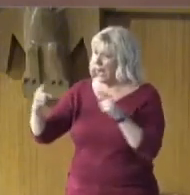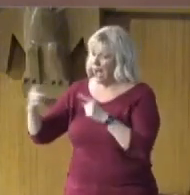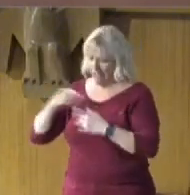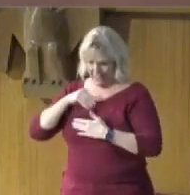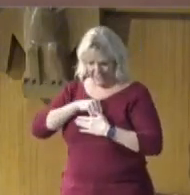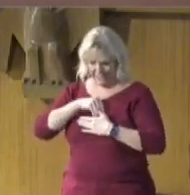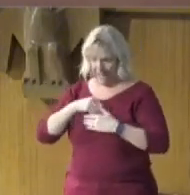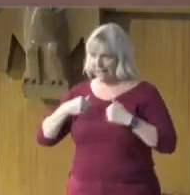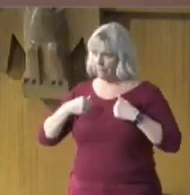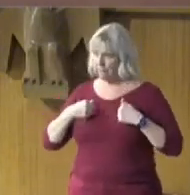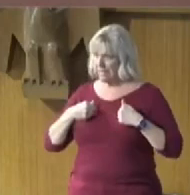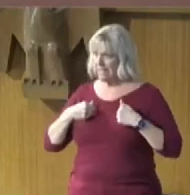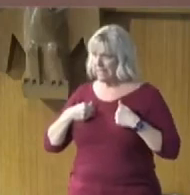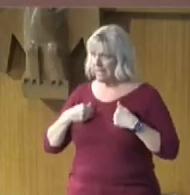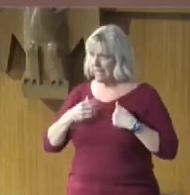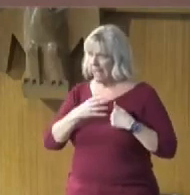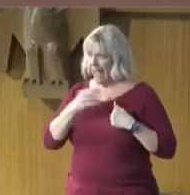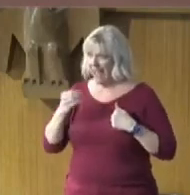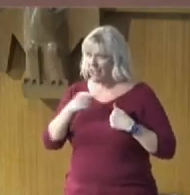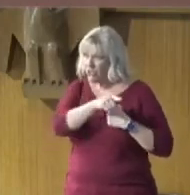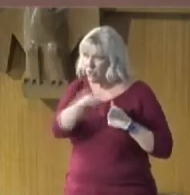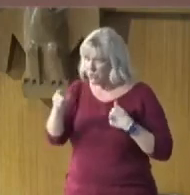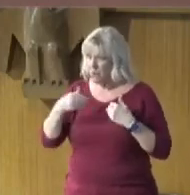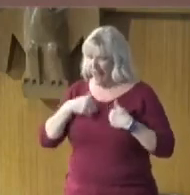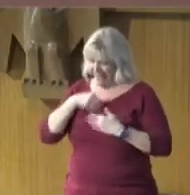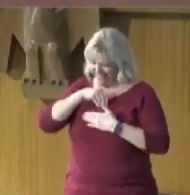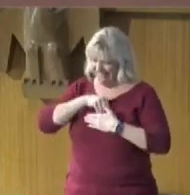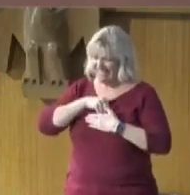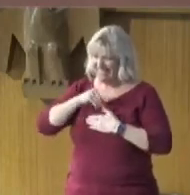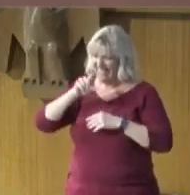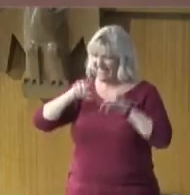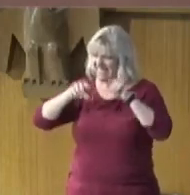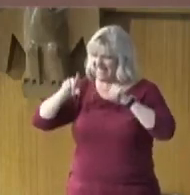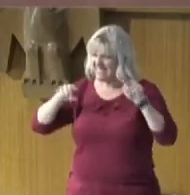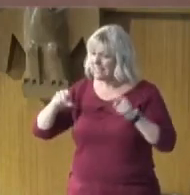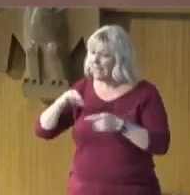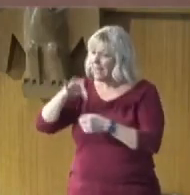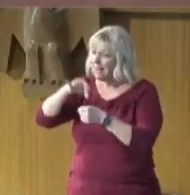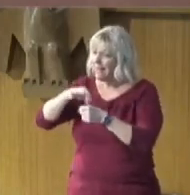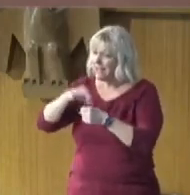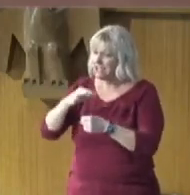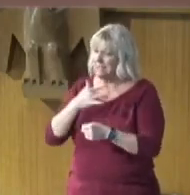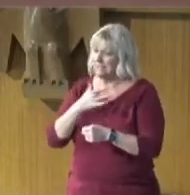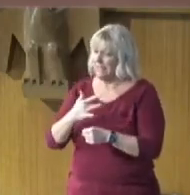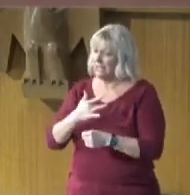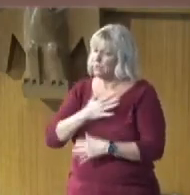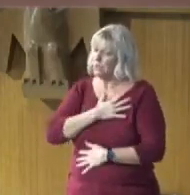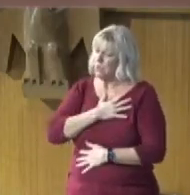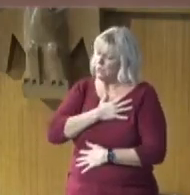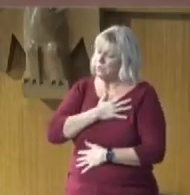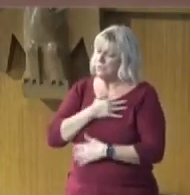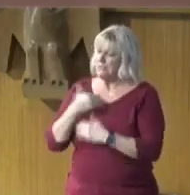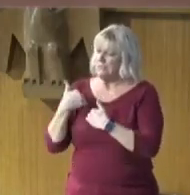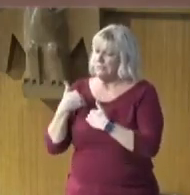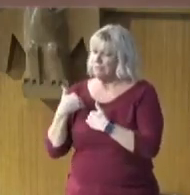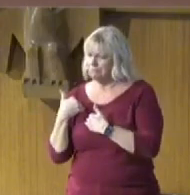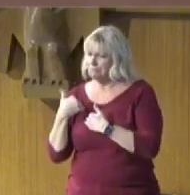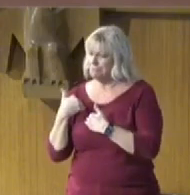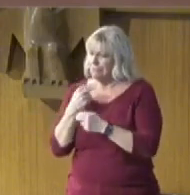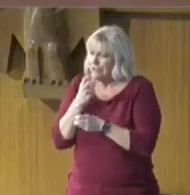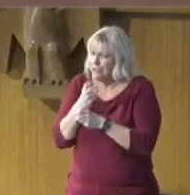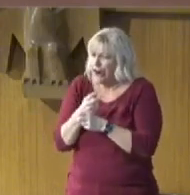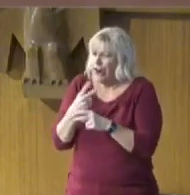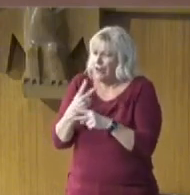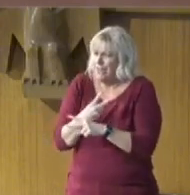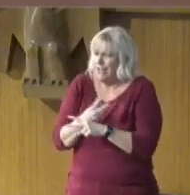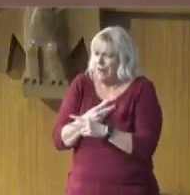but that you have carried with you here, elections take a toll on all of us. And it can be hard to try to figure out what